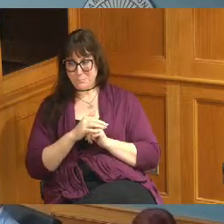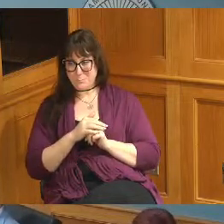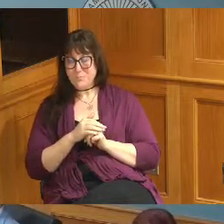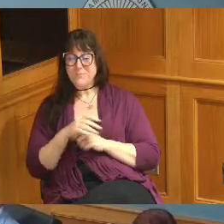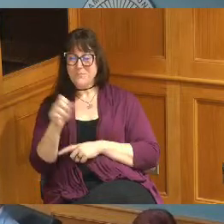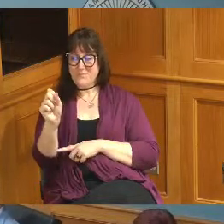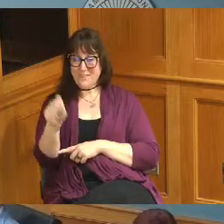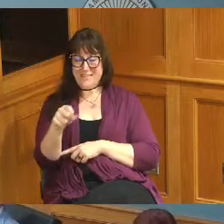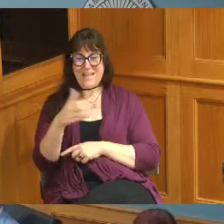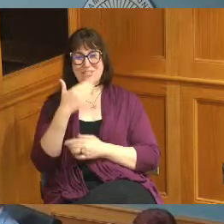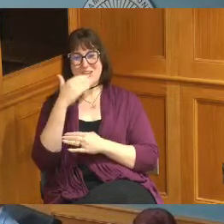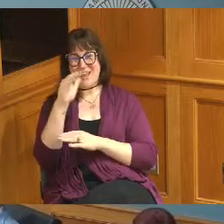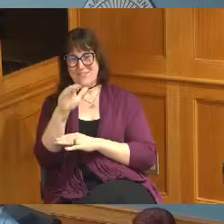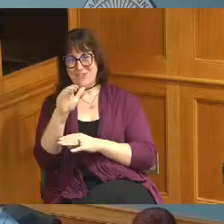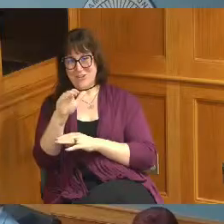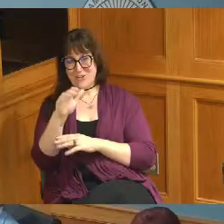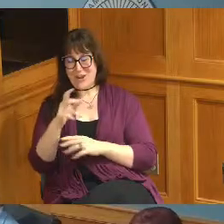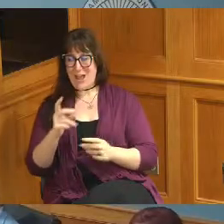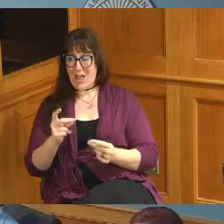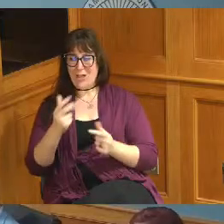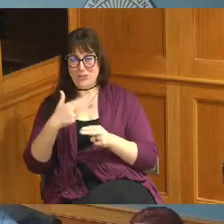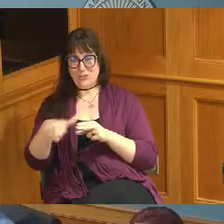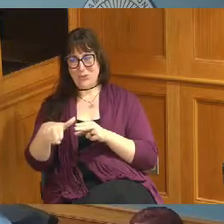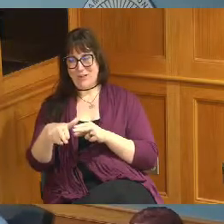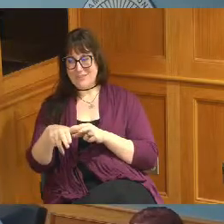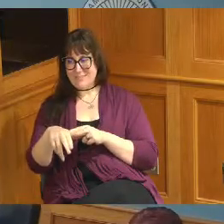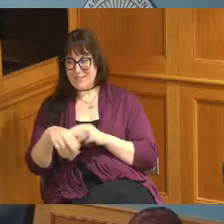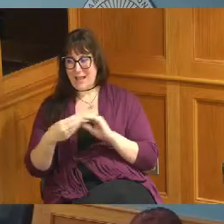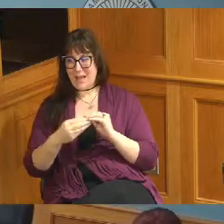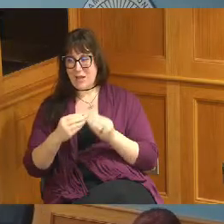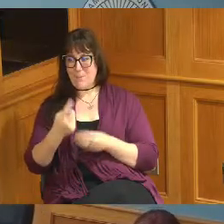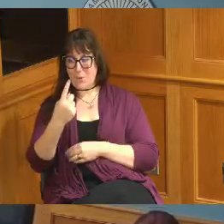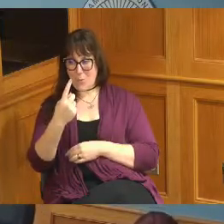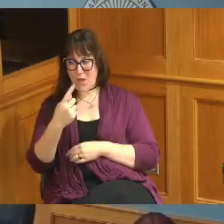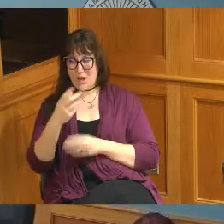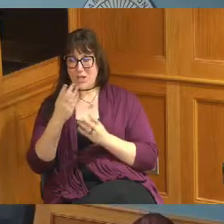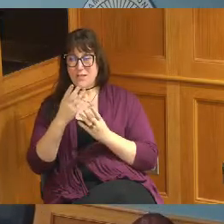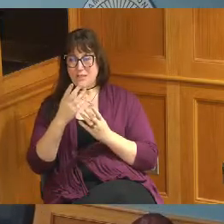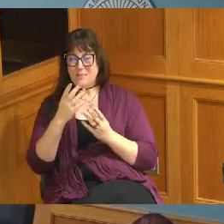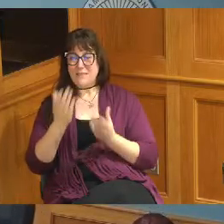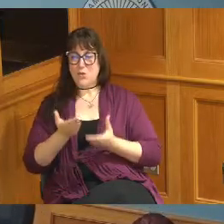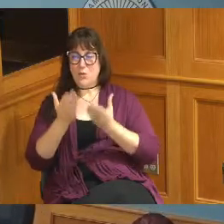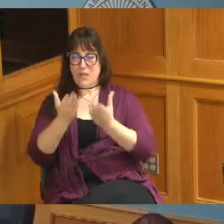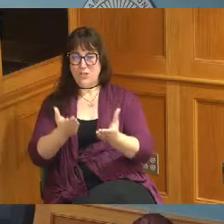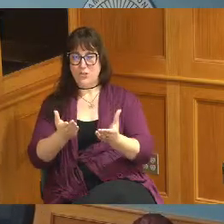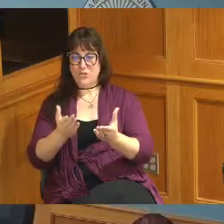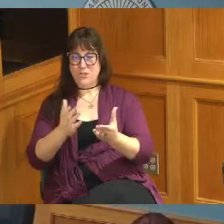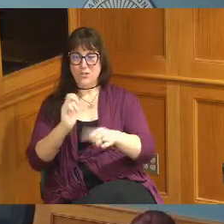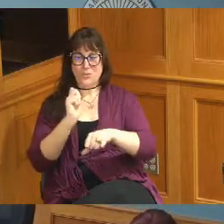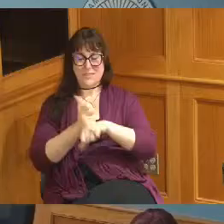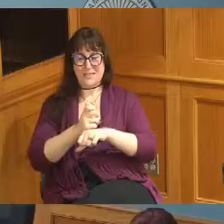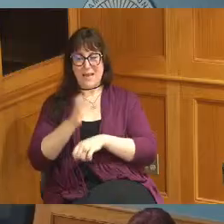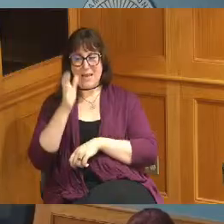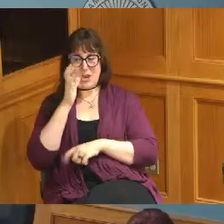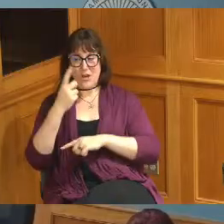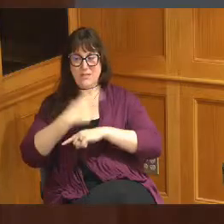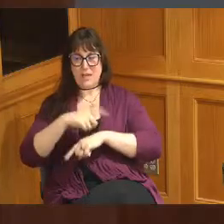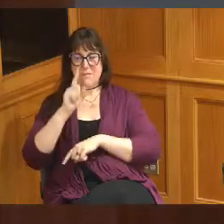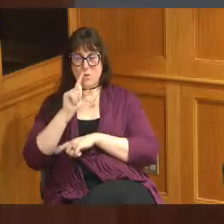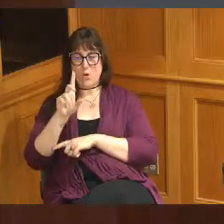I do. Good afternoon. I'll make it brief. Item number 1 is a resolution setting a hearing date for the